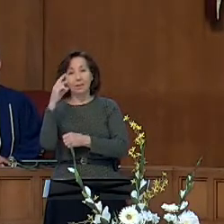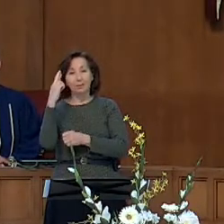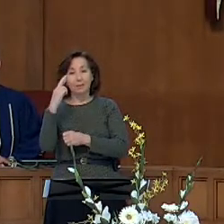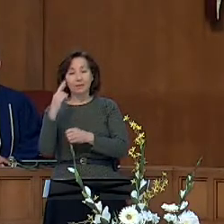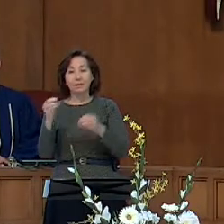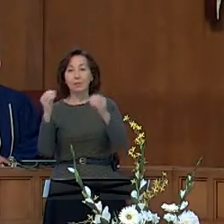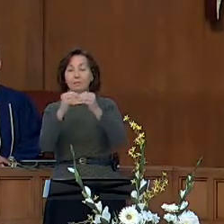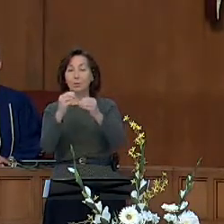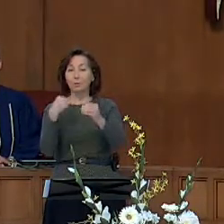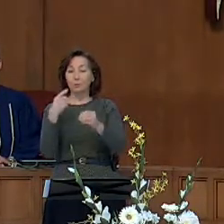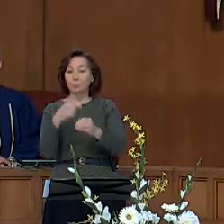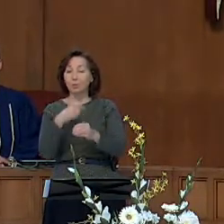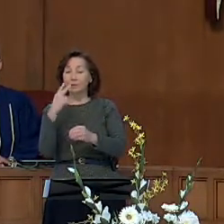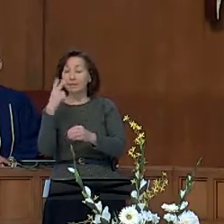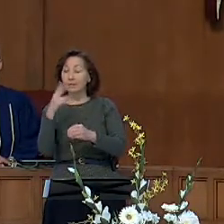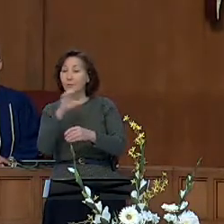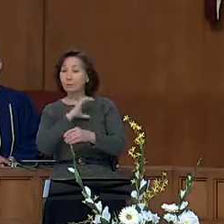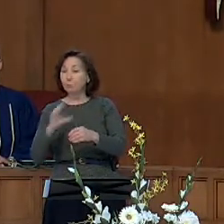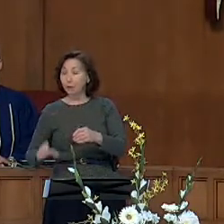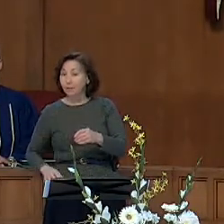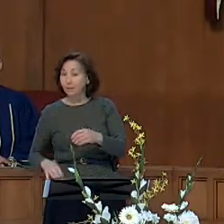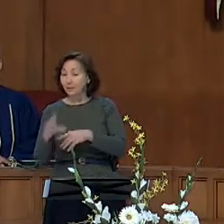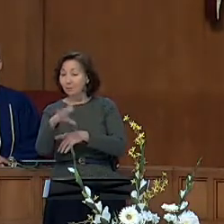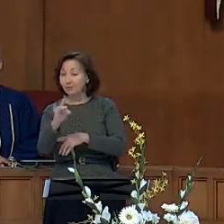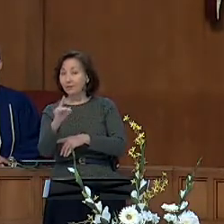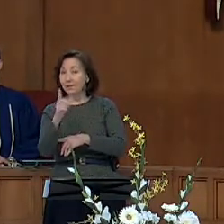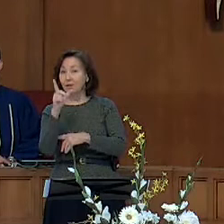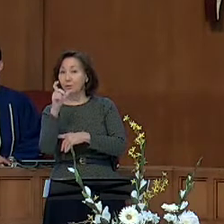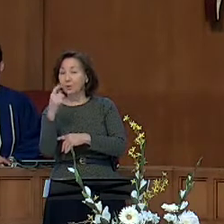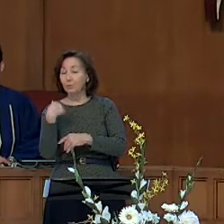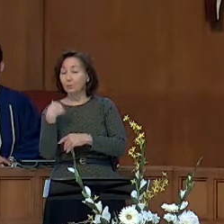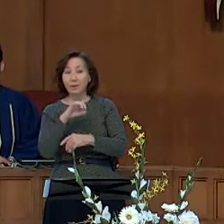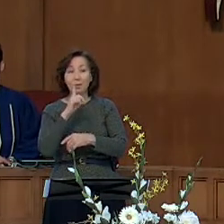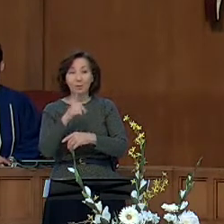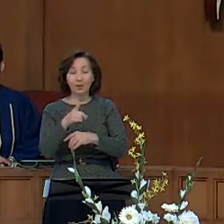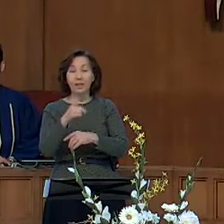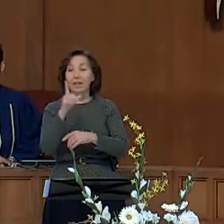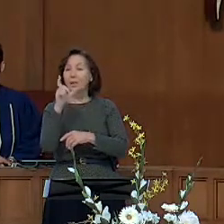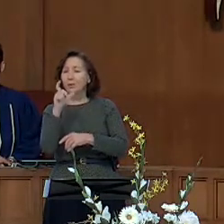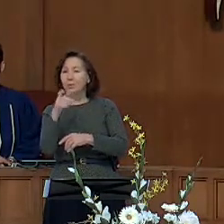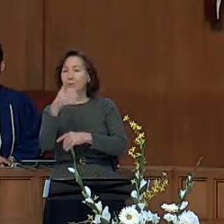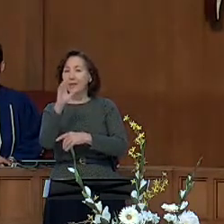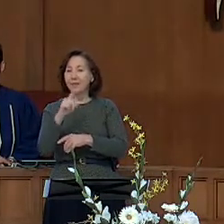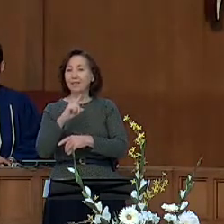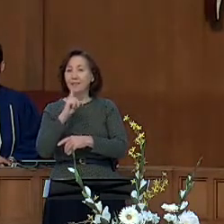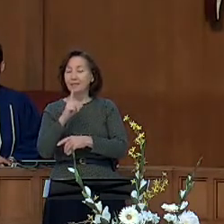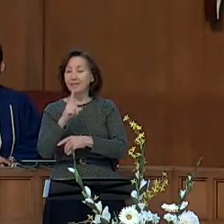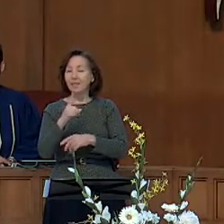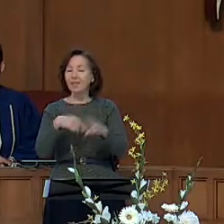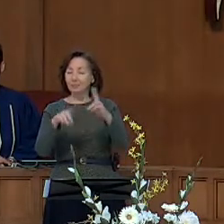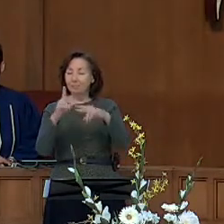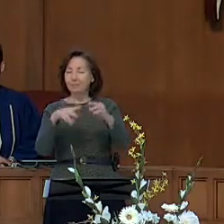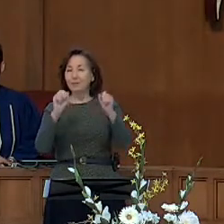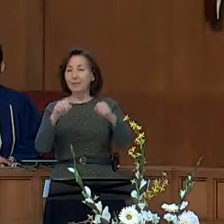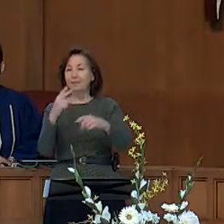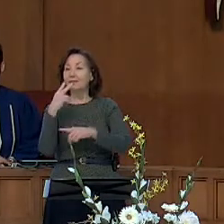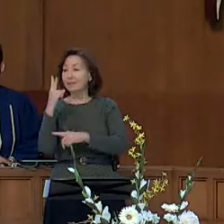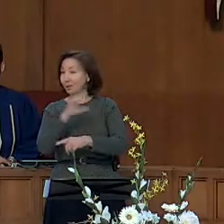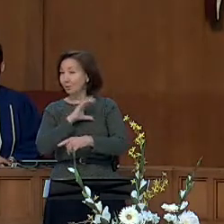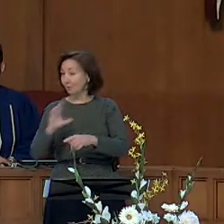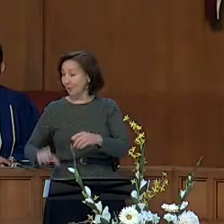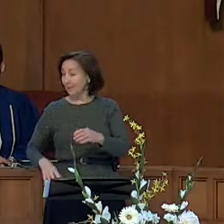see Christ, the more we find out more about who we are, who God is, and then people can see also Christ